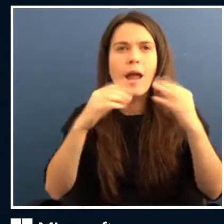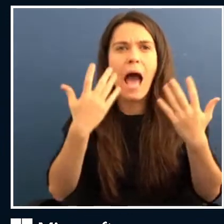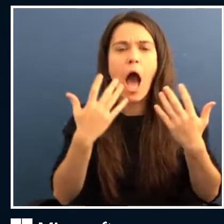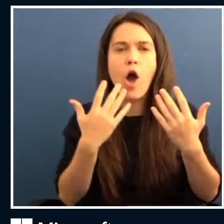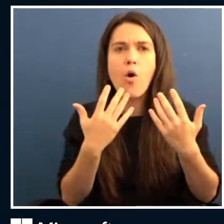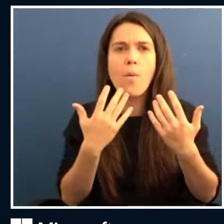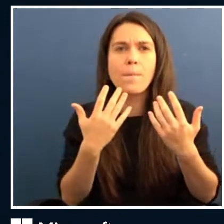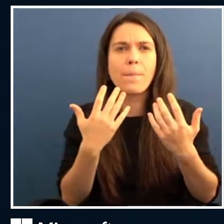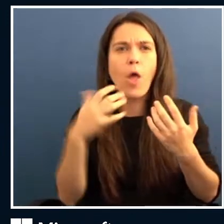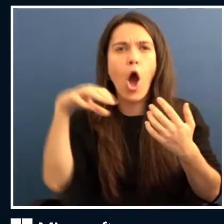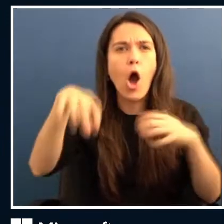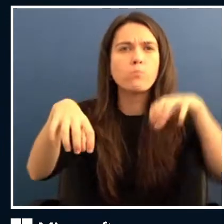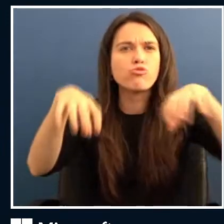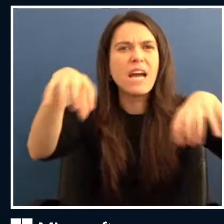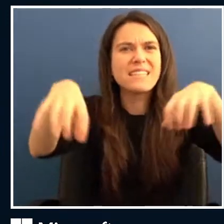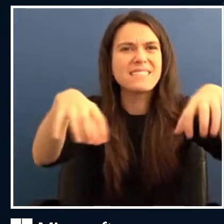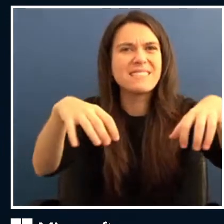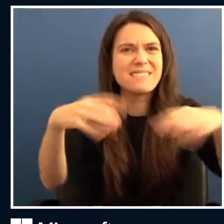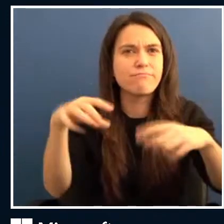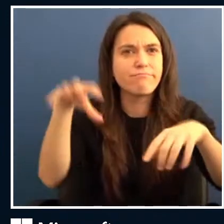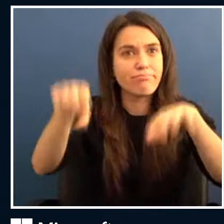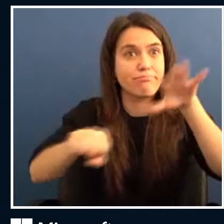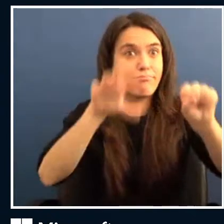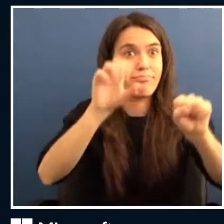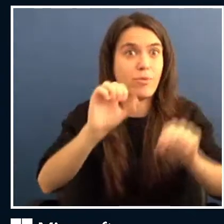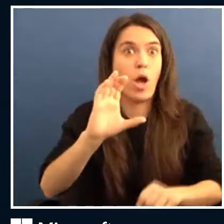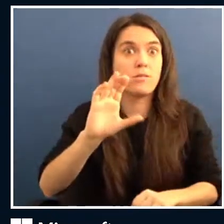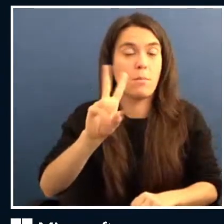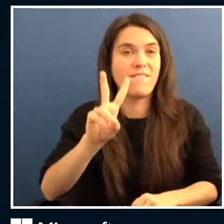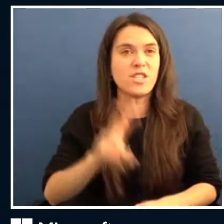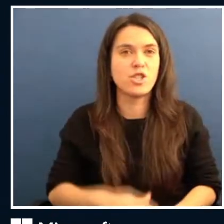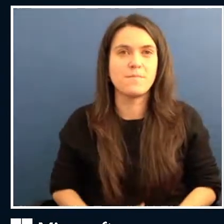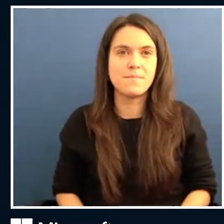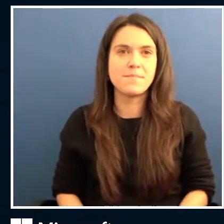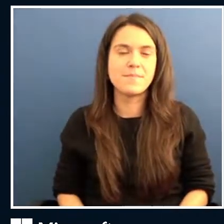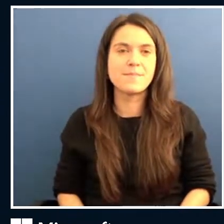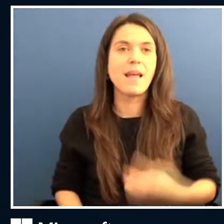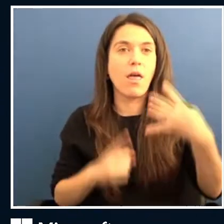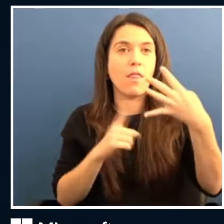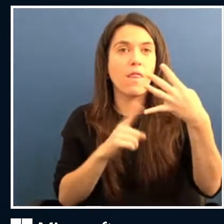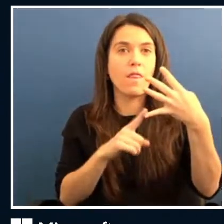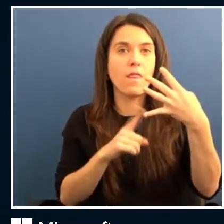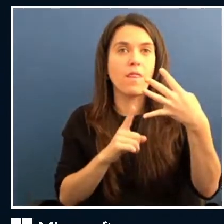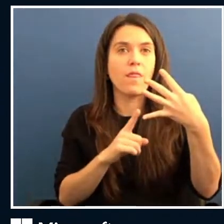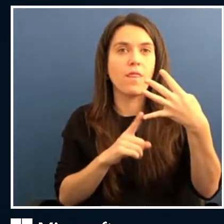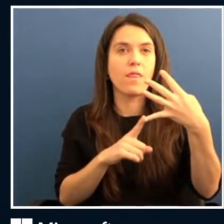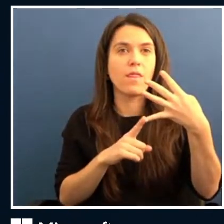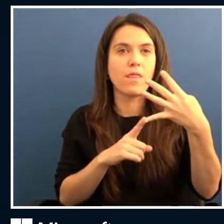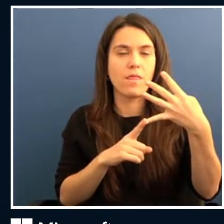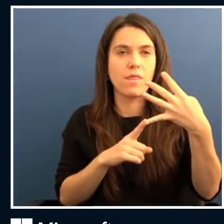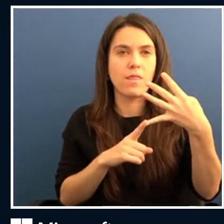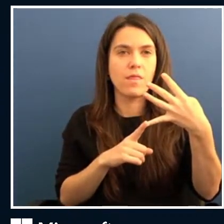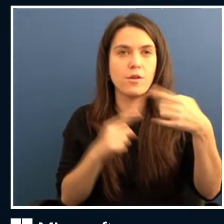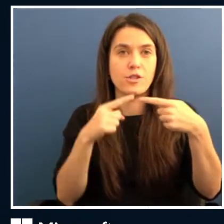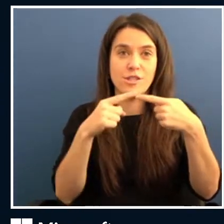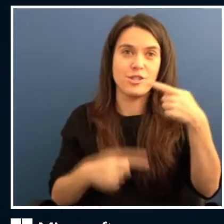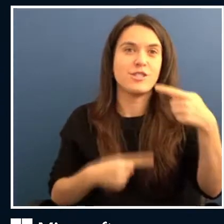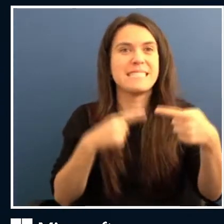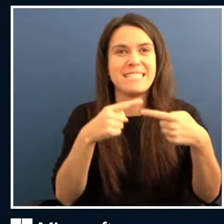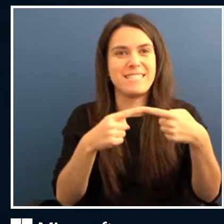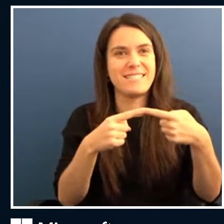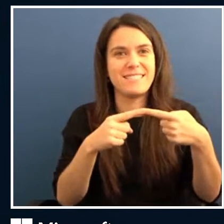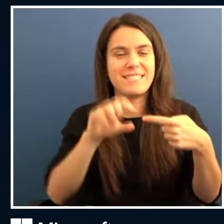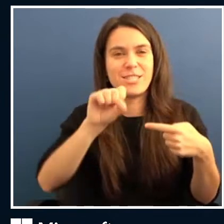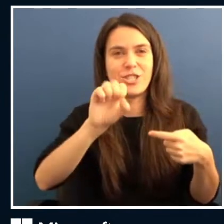Custom Vision. And then finally, I have a link to the Seasons of Serverless Challenge by Microsoft, which is how, if